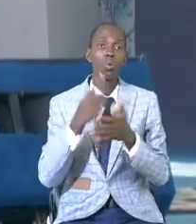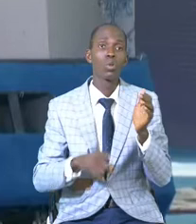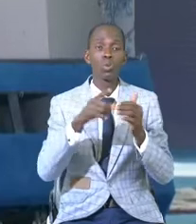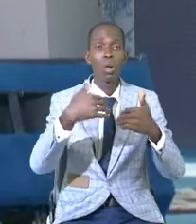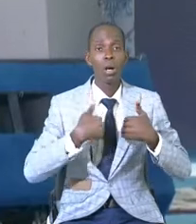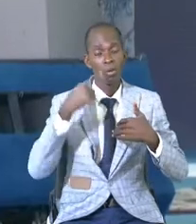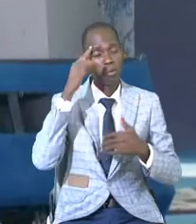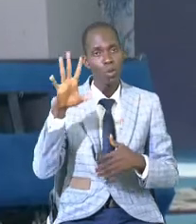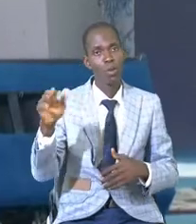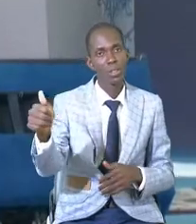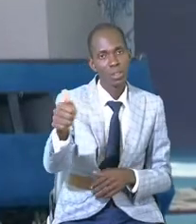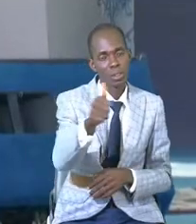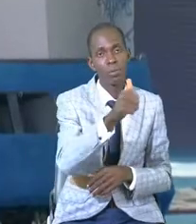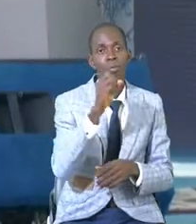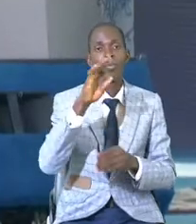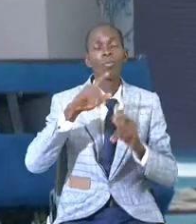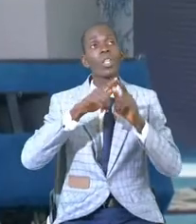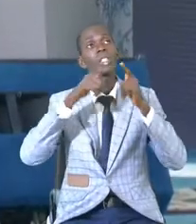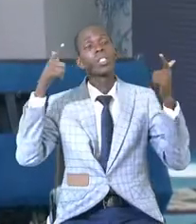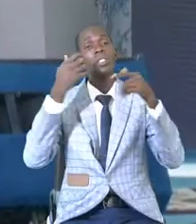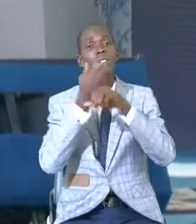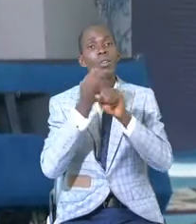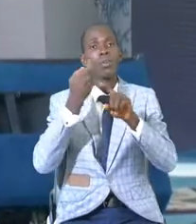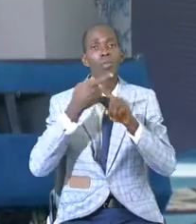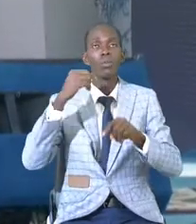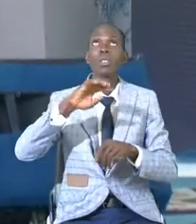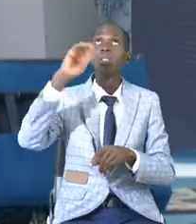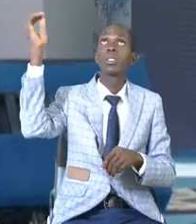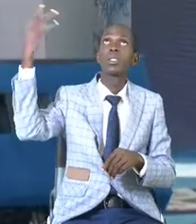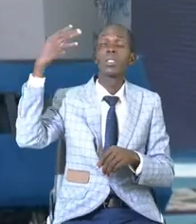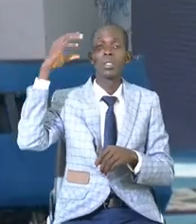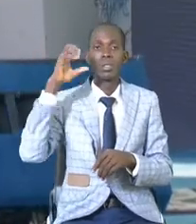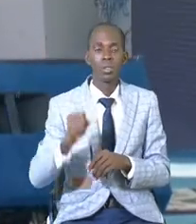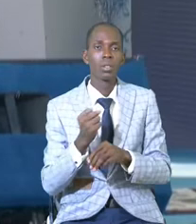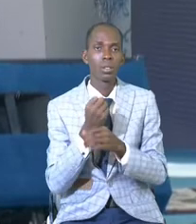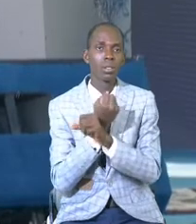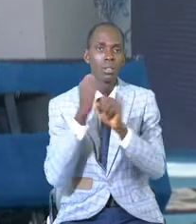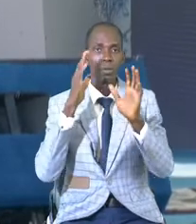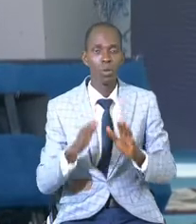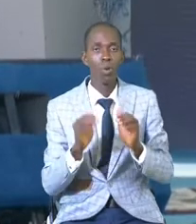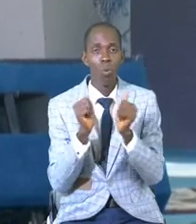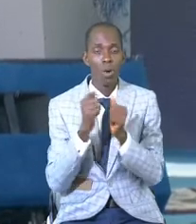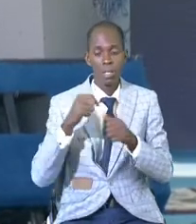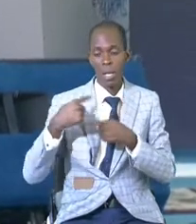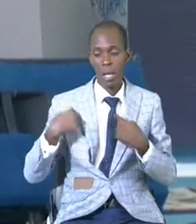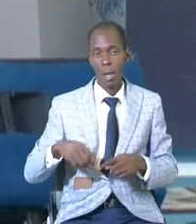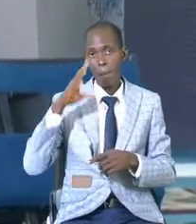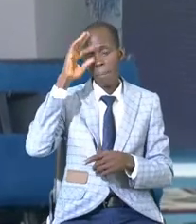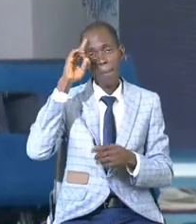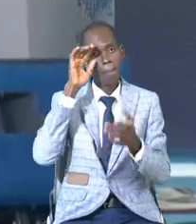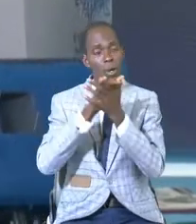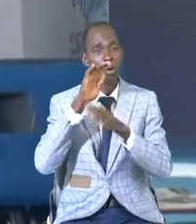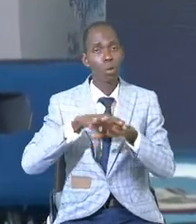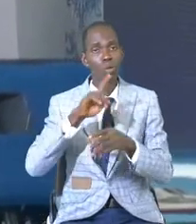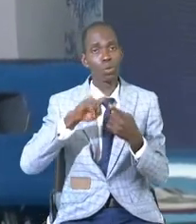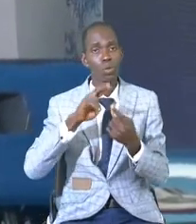great salvation from the gracious Savior. It says, with the heart, man believeth unto righteousness,